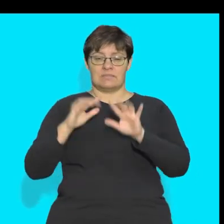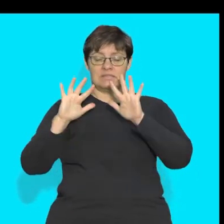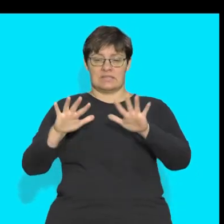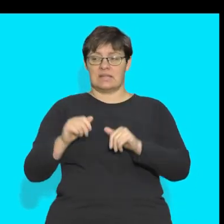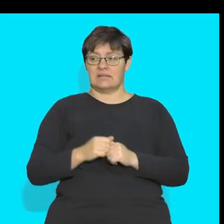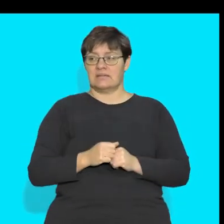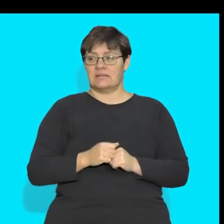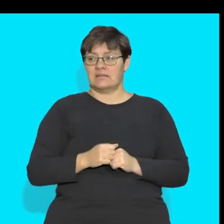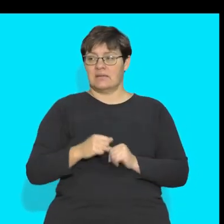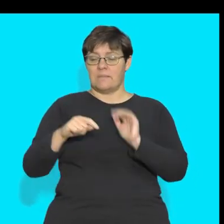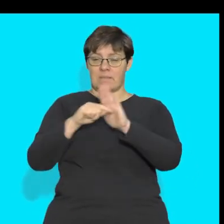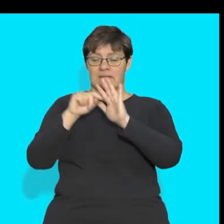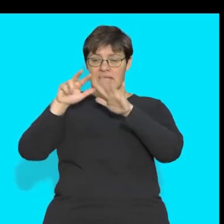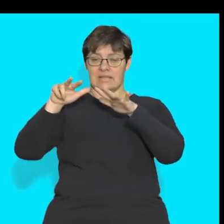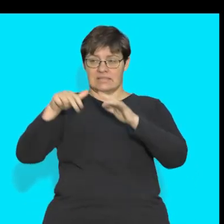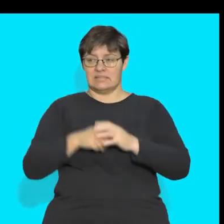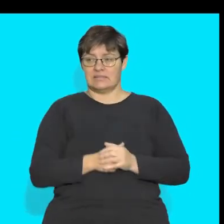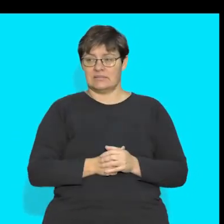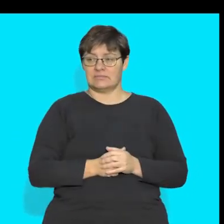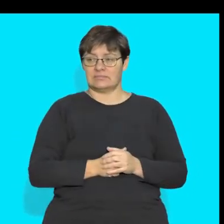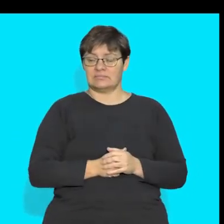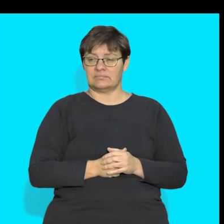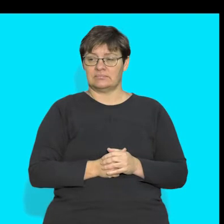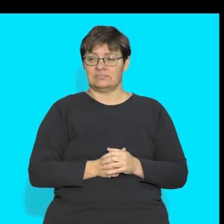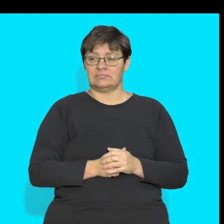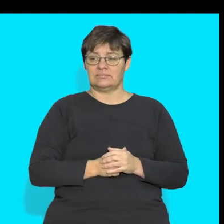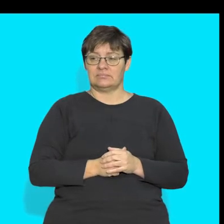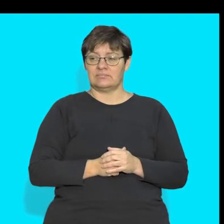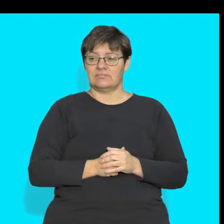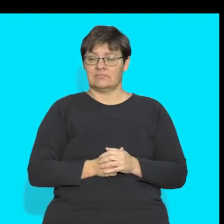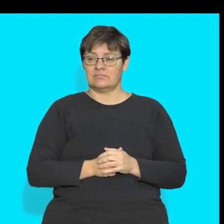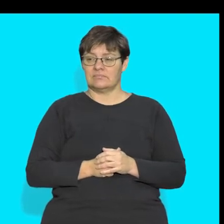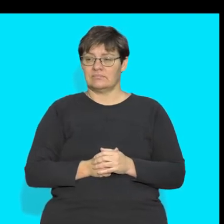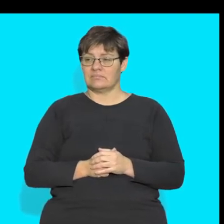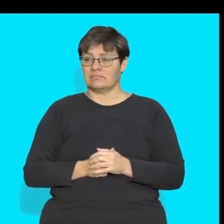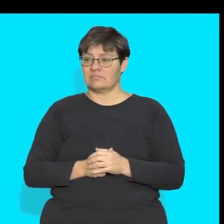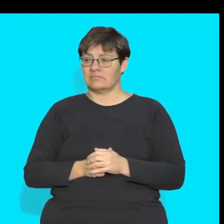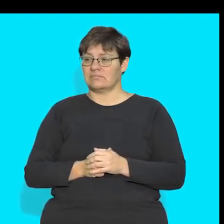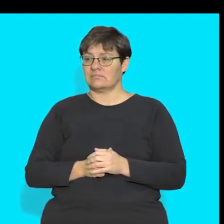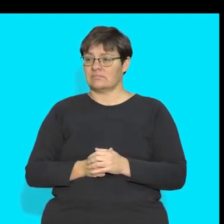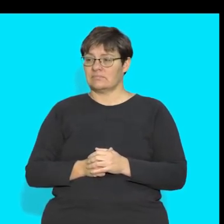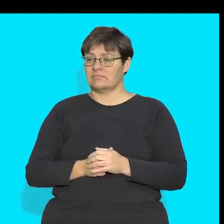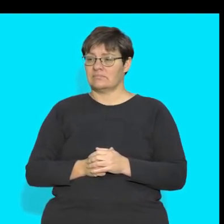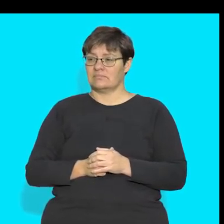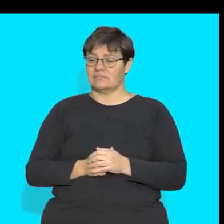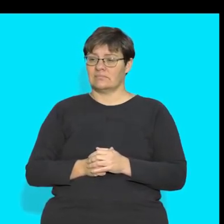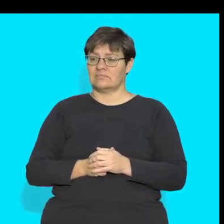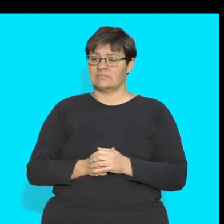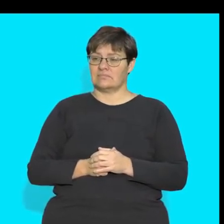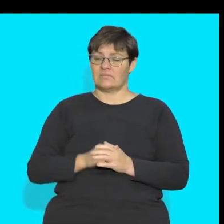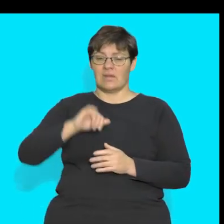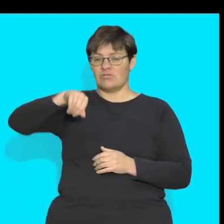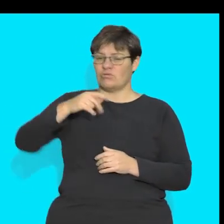1,635 times 10 to the minus 18. Don't put the units in. There we